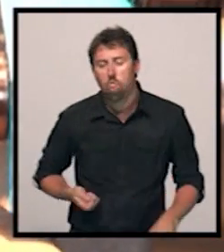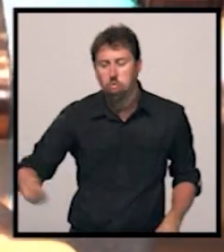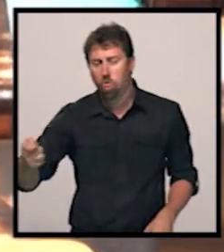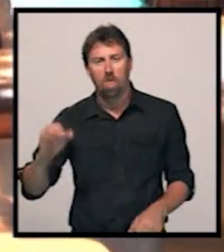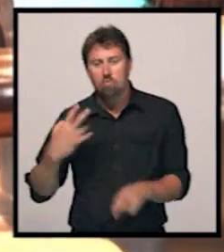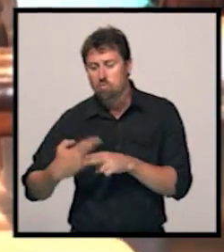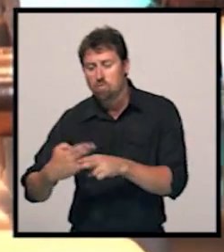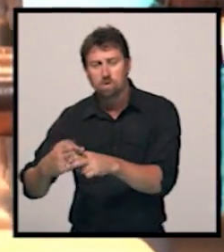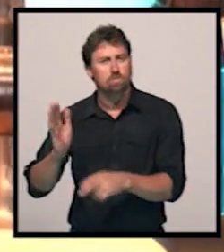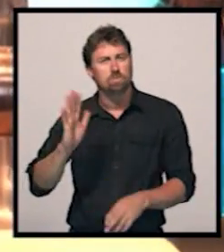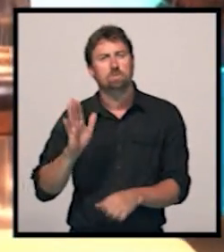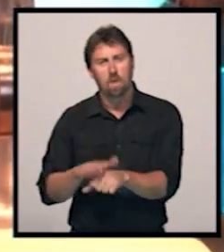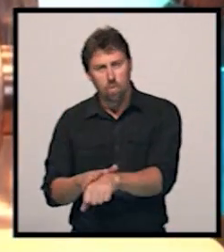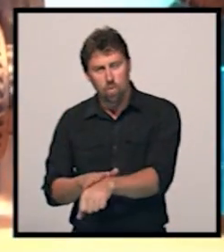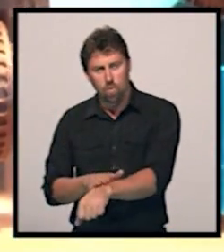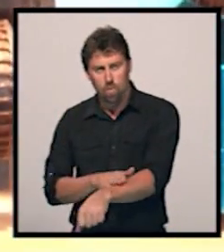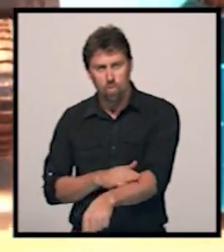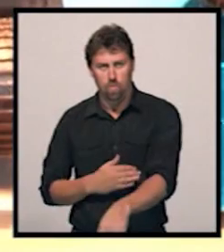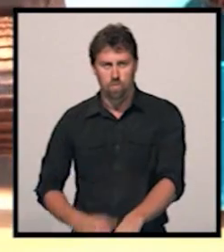Don't rush it.